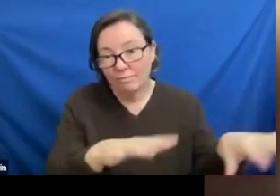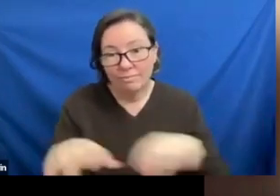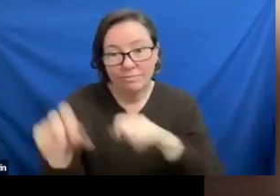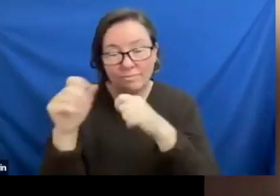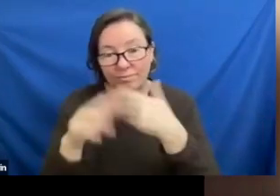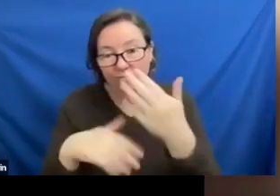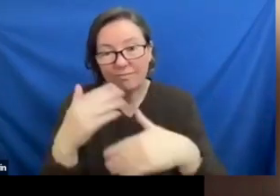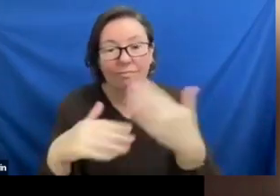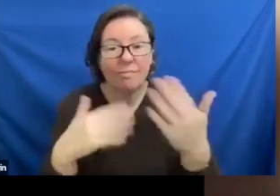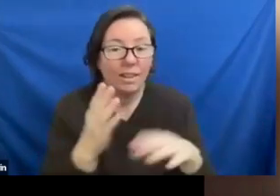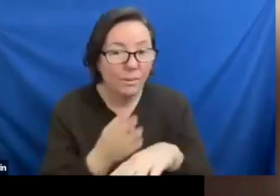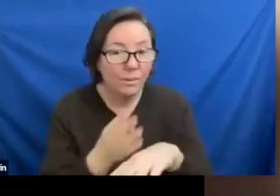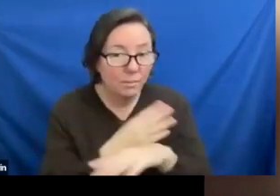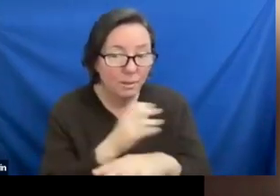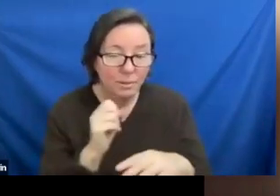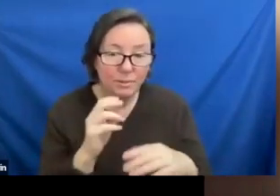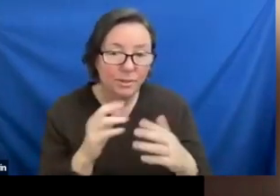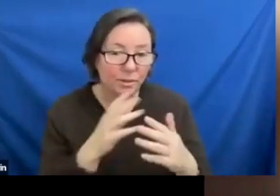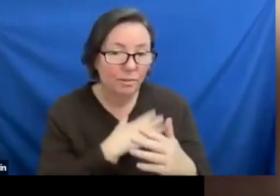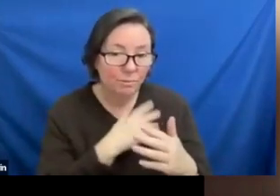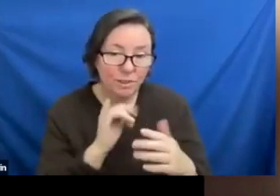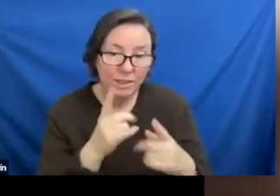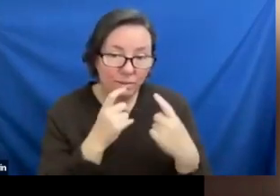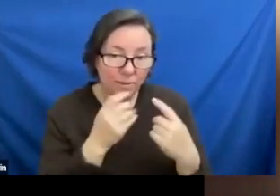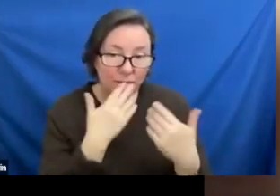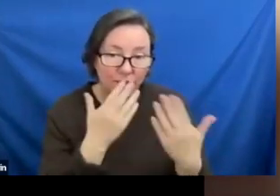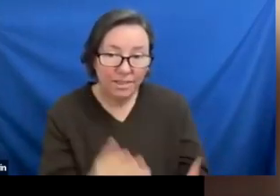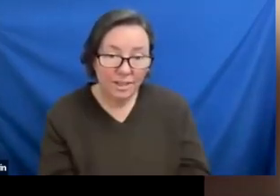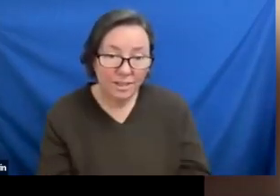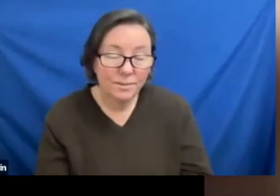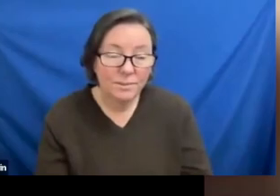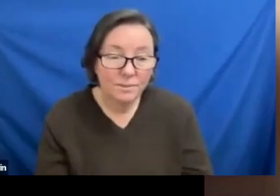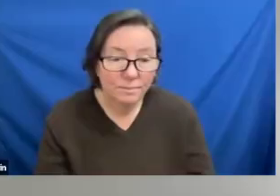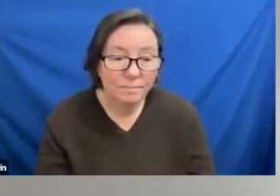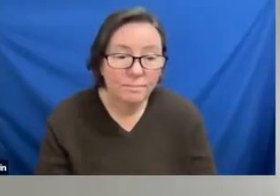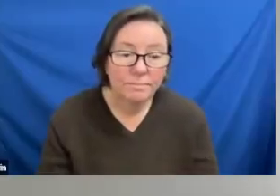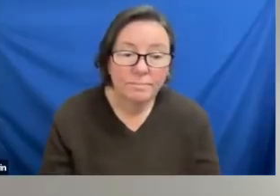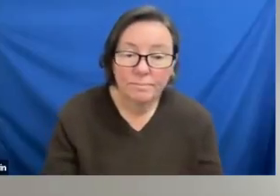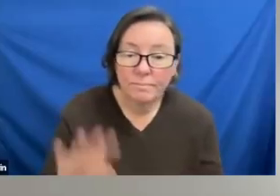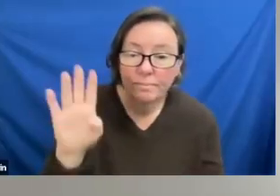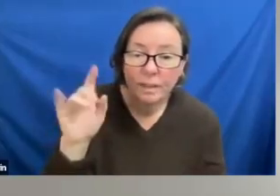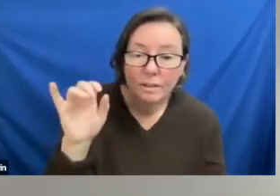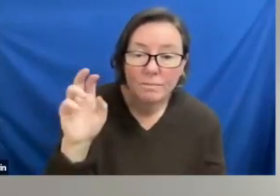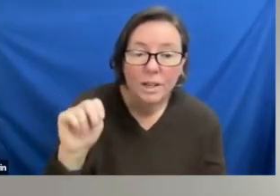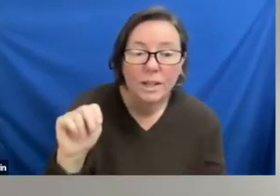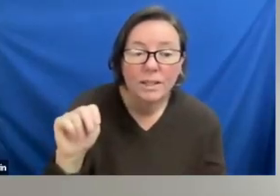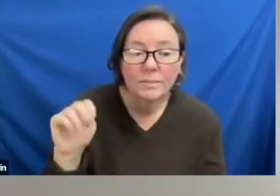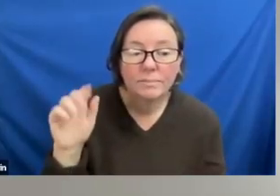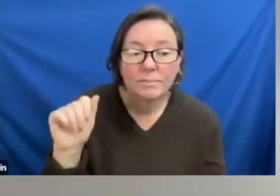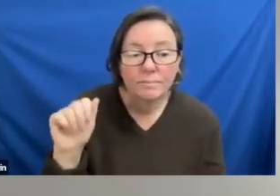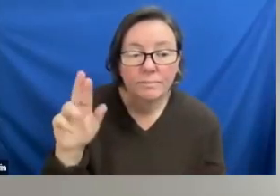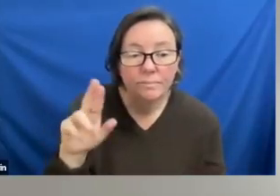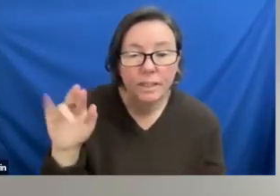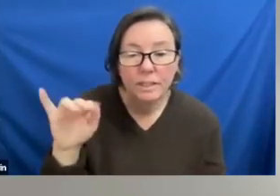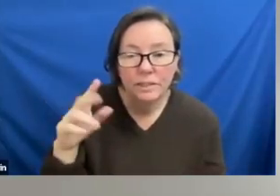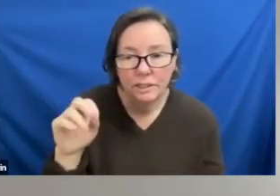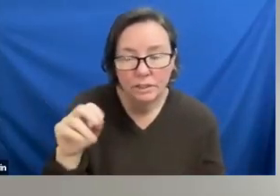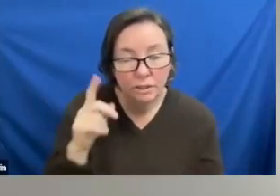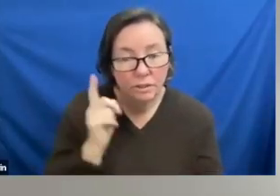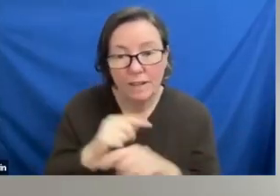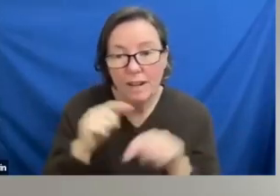So I appreciate that question as much as any tonight. Yeah, and I would just add that, these are the beginning